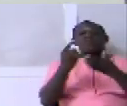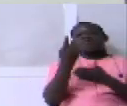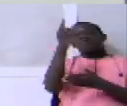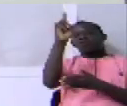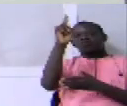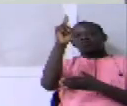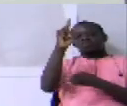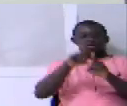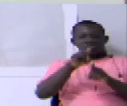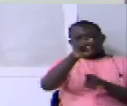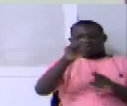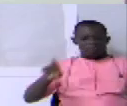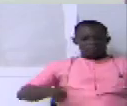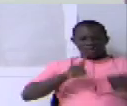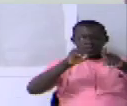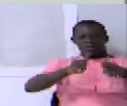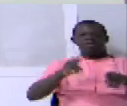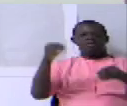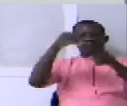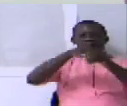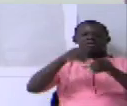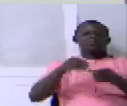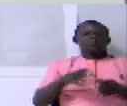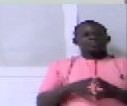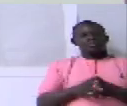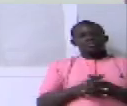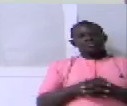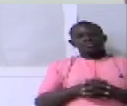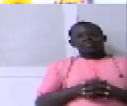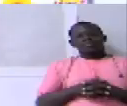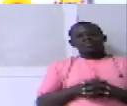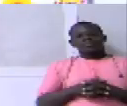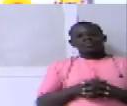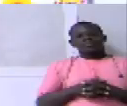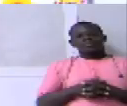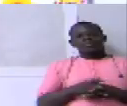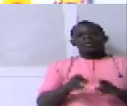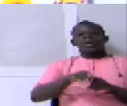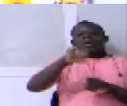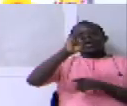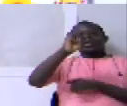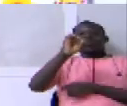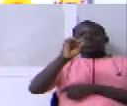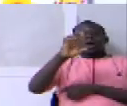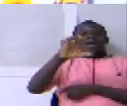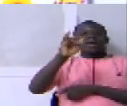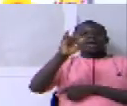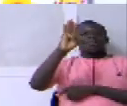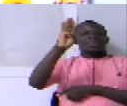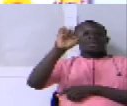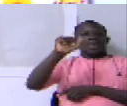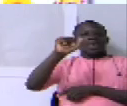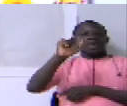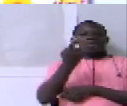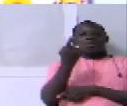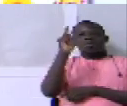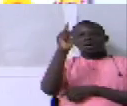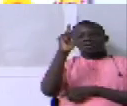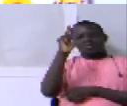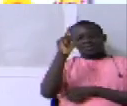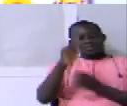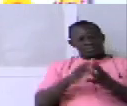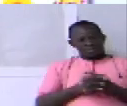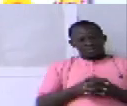were involved in? folo fonyen ite bulota tamen kono Sorry, Bakonde, once. wala soriba kondeti